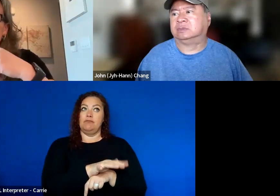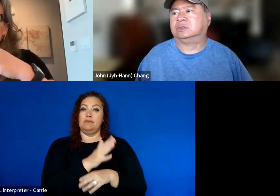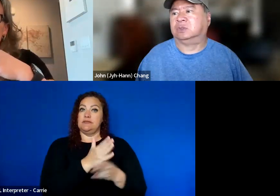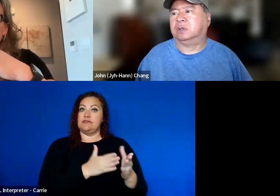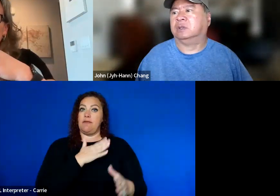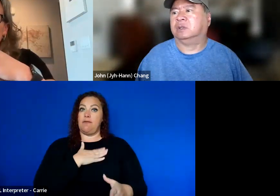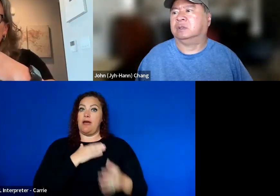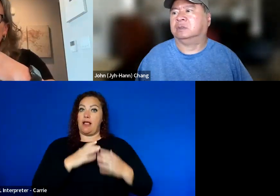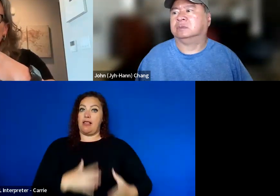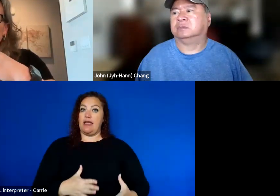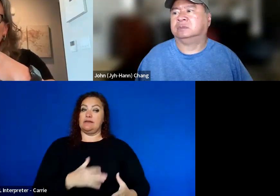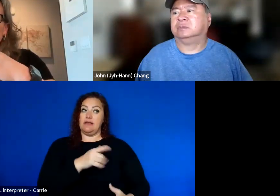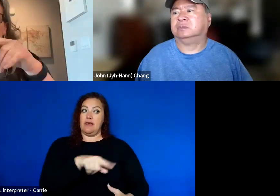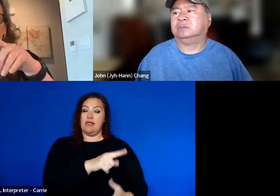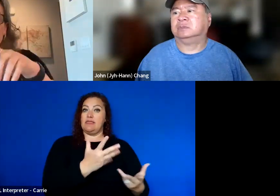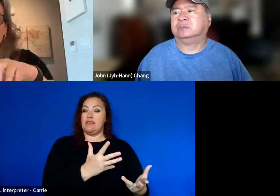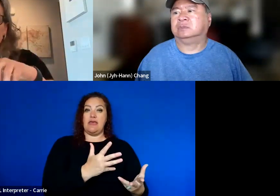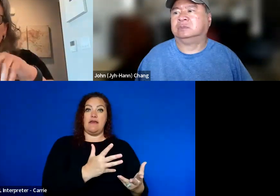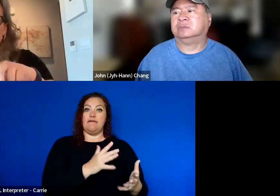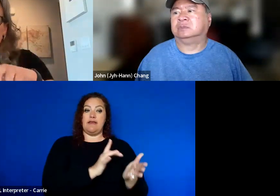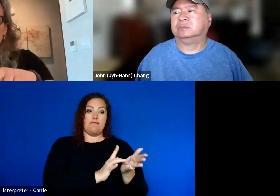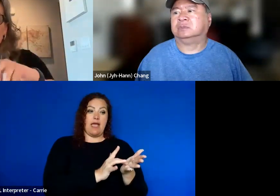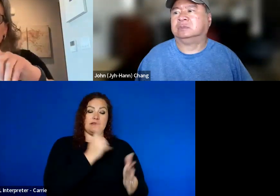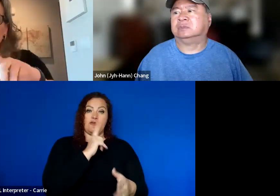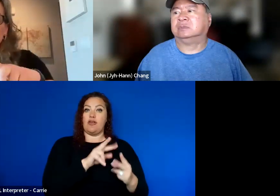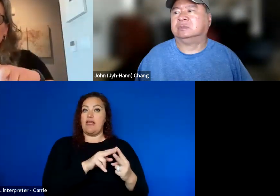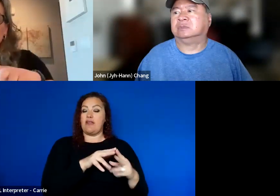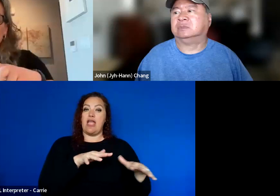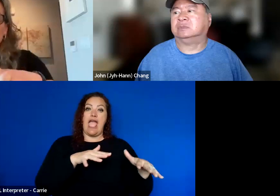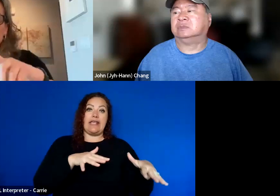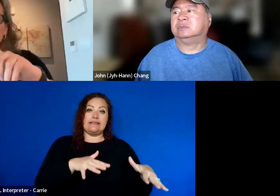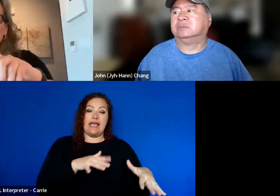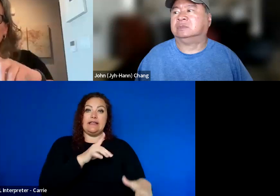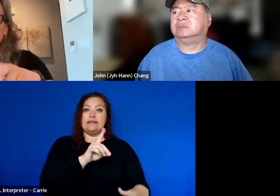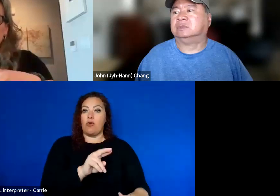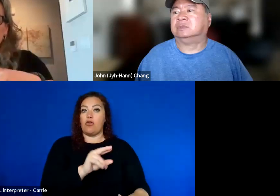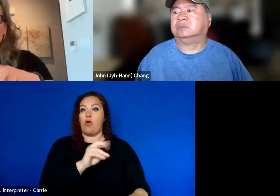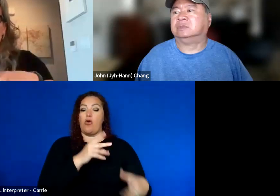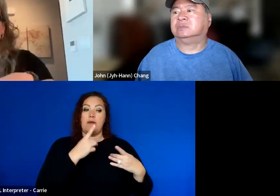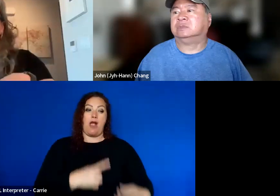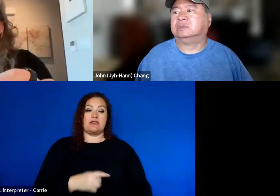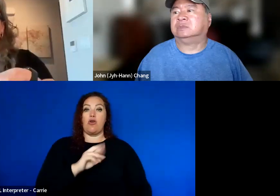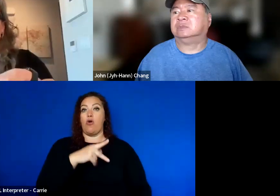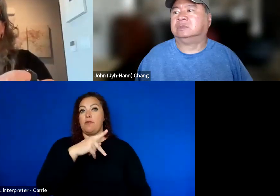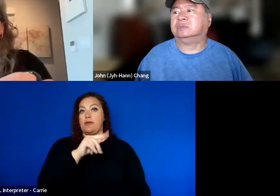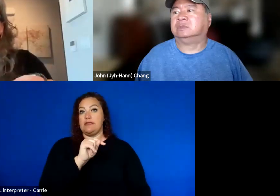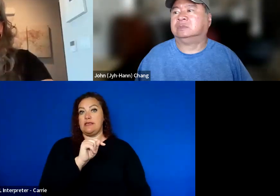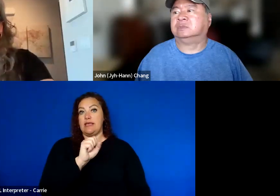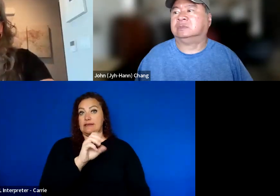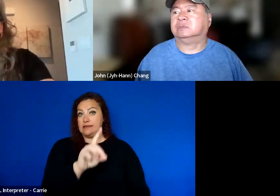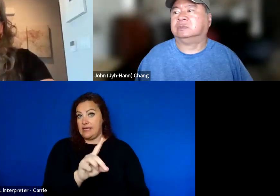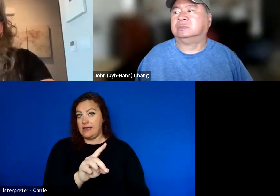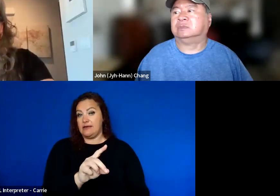my clients who have gone on meds either for their anxiety disorder or for depression or even for PTSD.